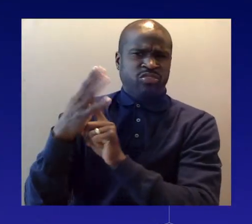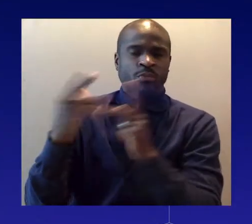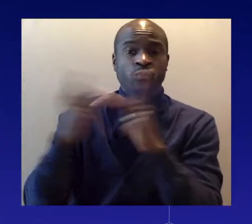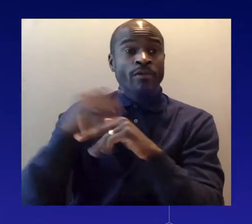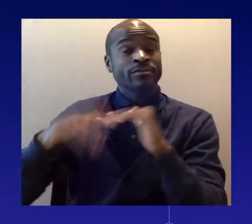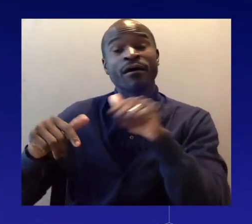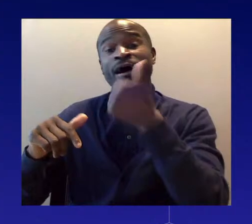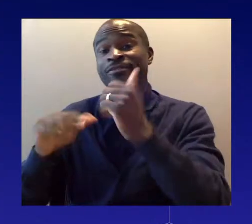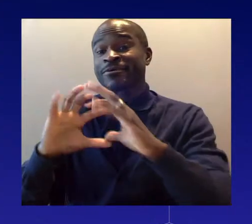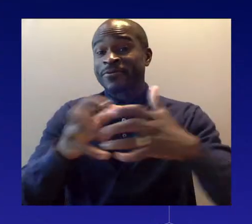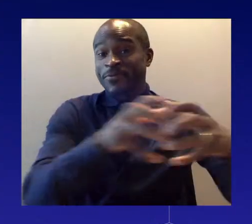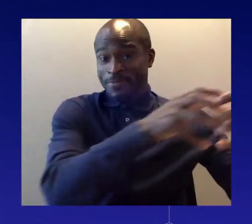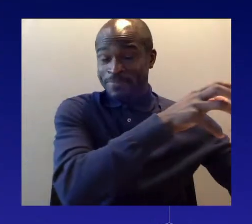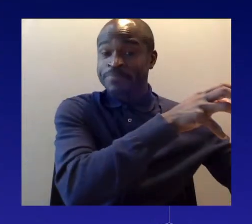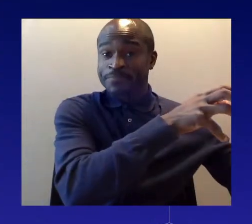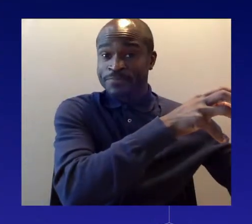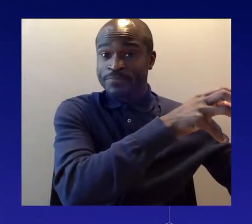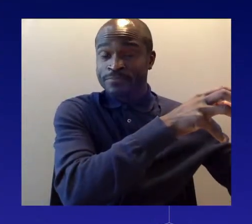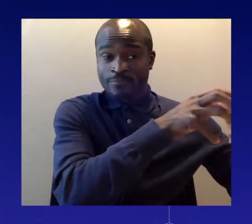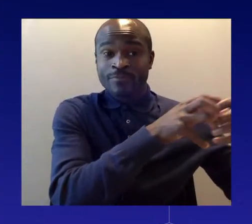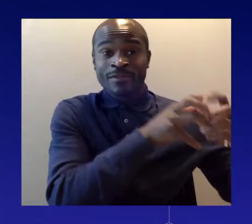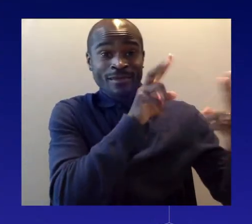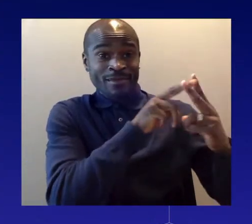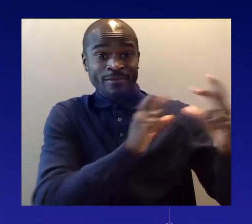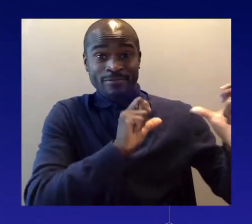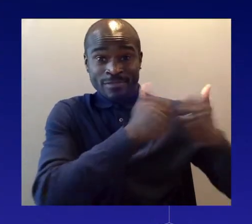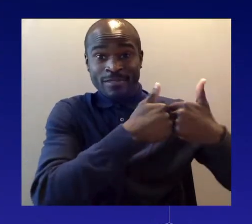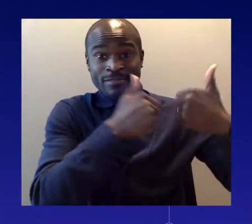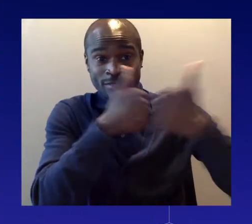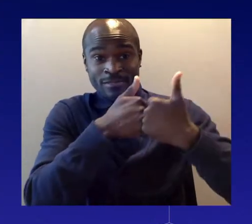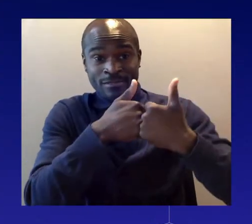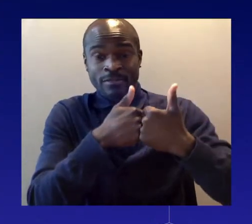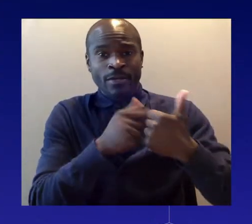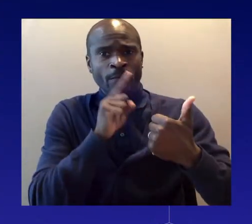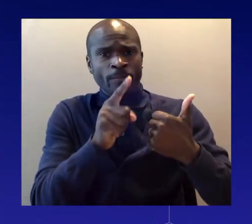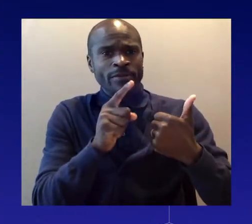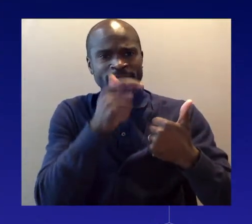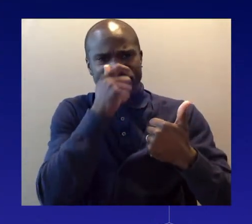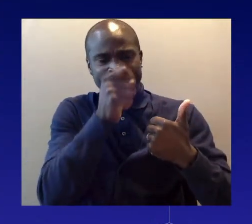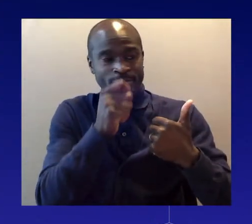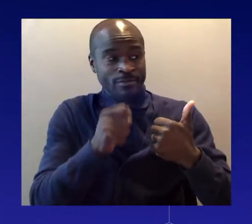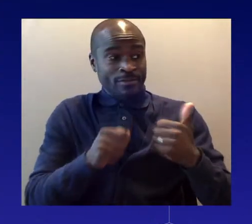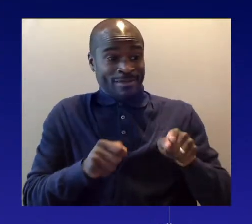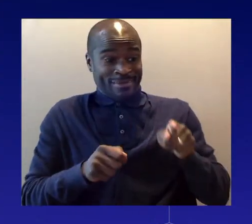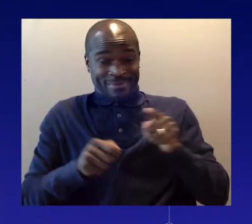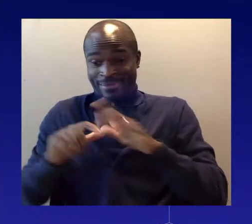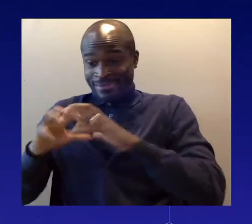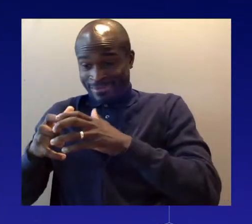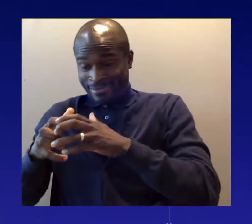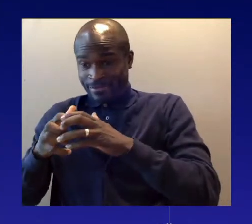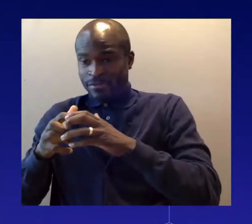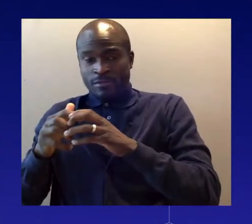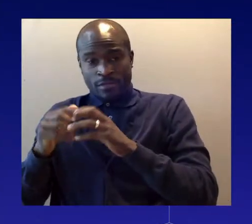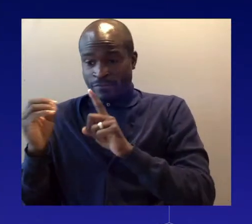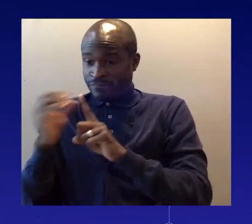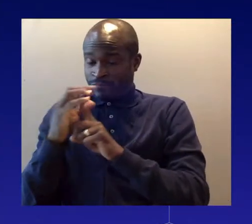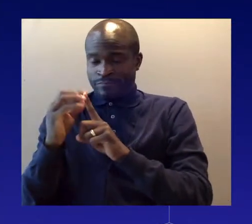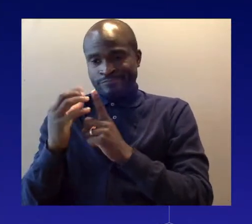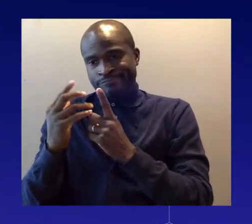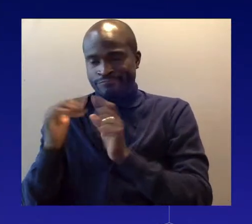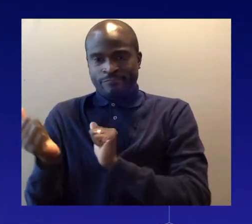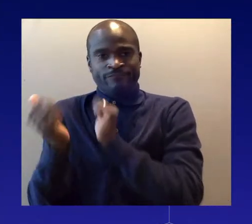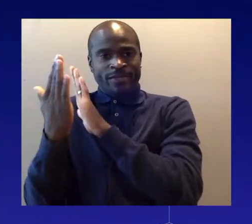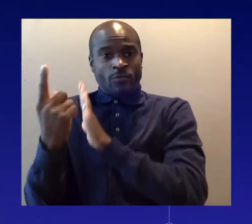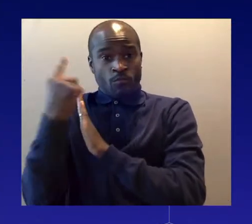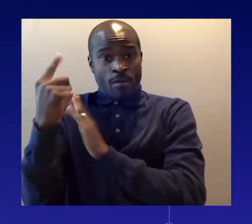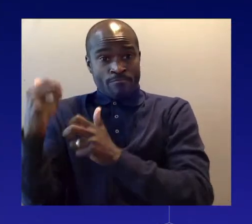these challenges are compounding in nature. That means that people from these same populations who are living with a disability or